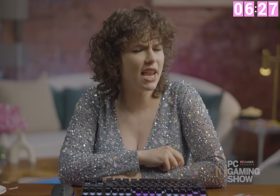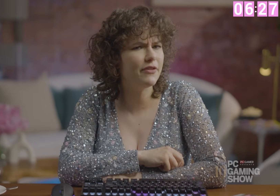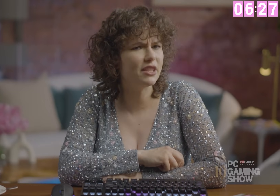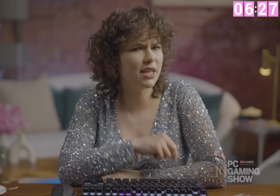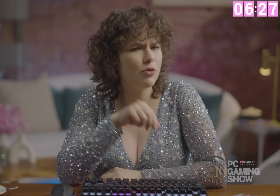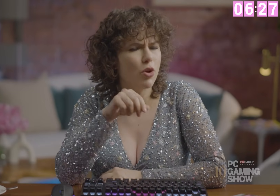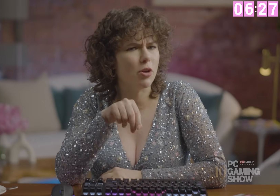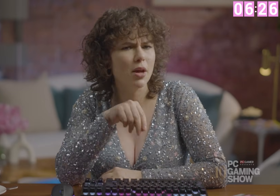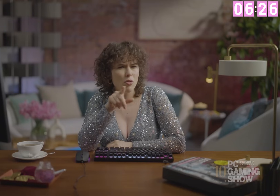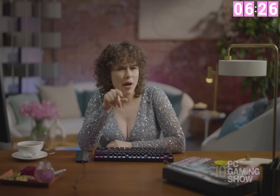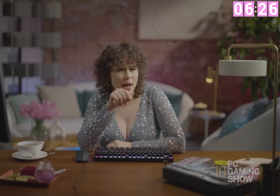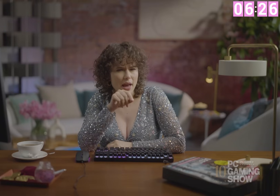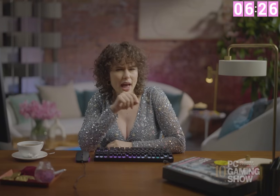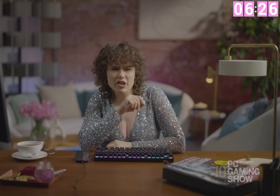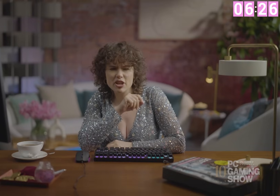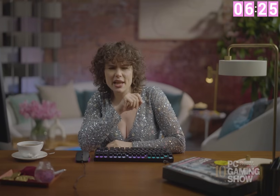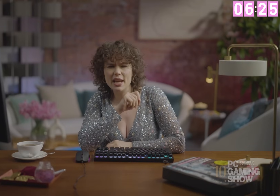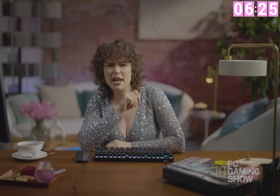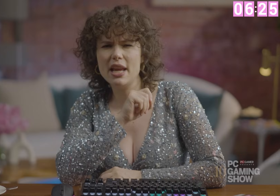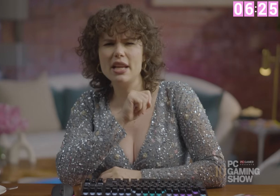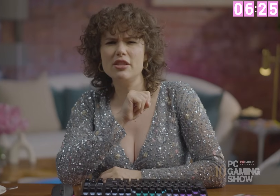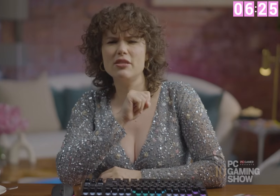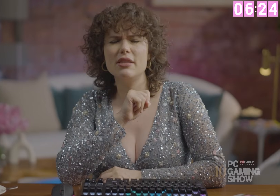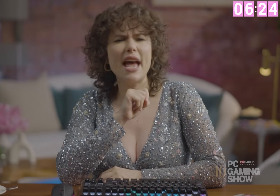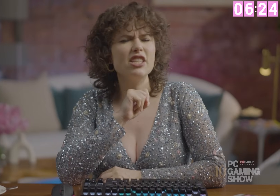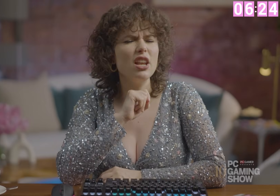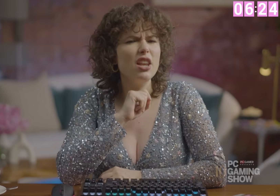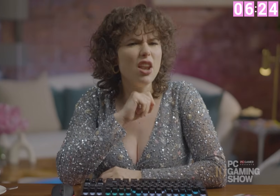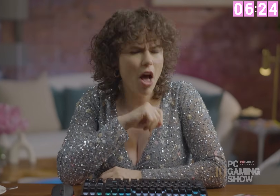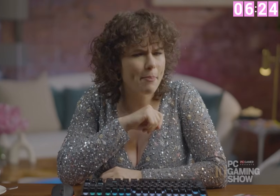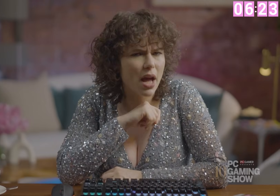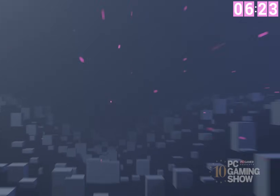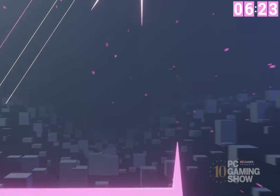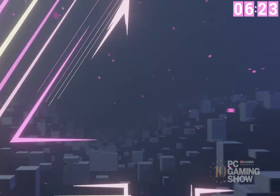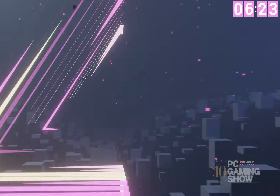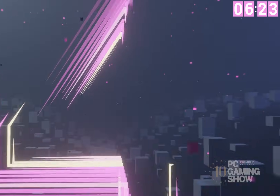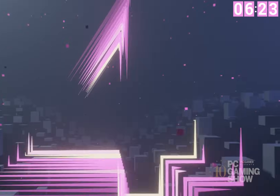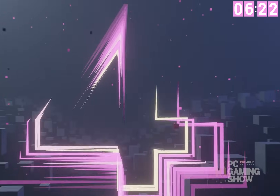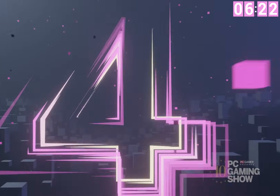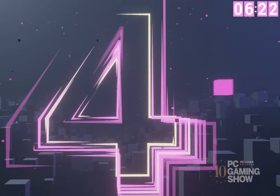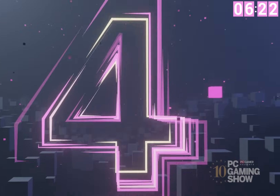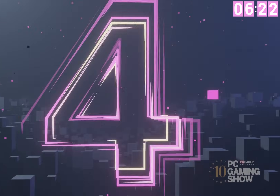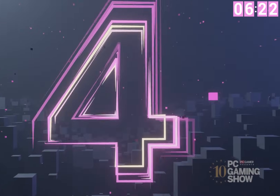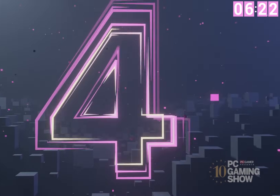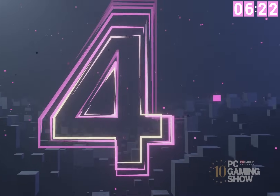big elephants in the room. Or actually, is that a llama?